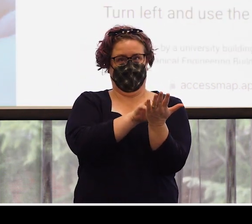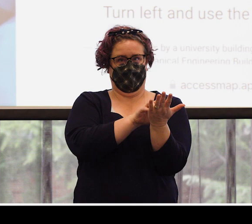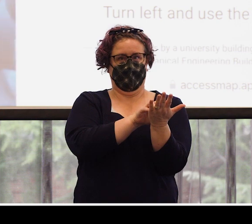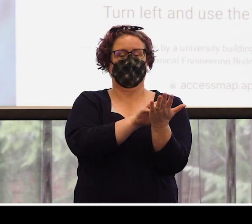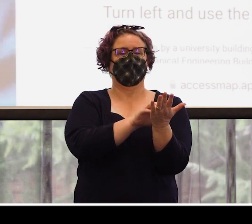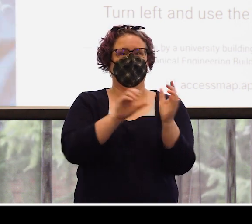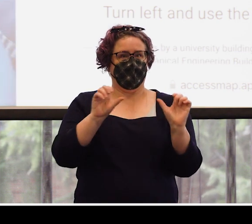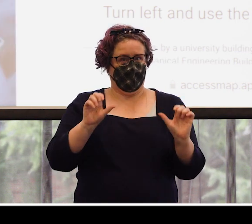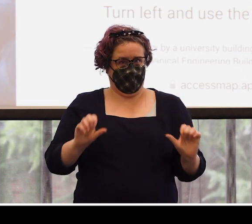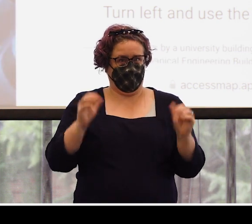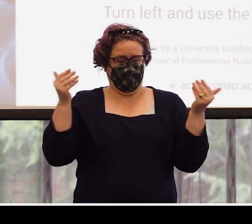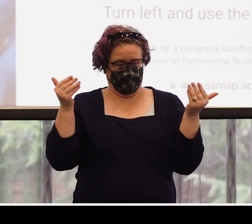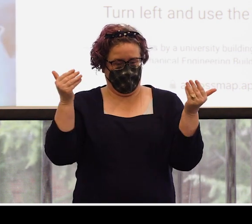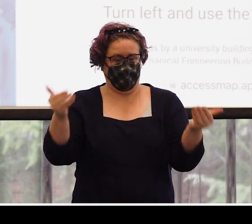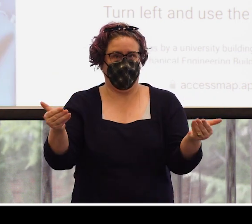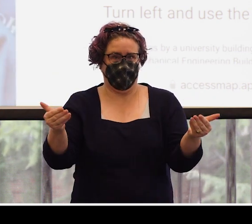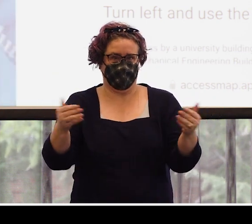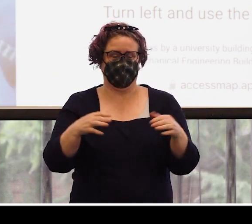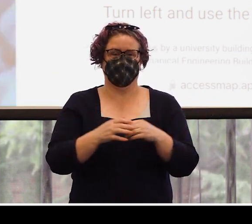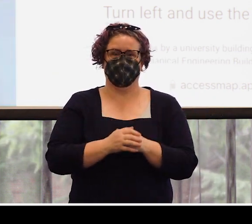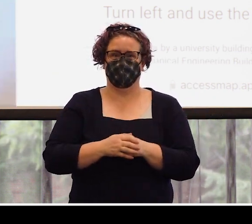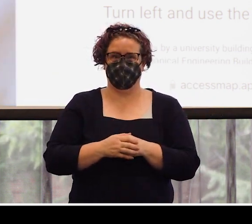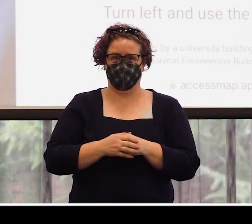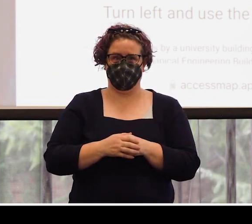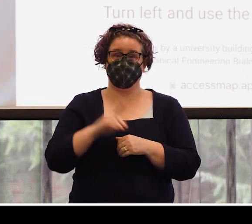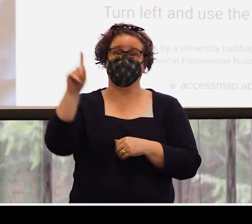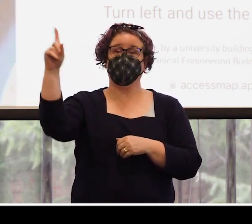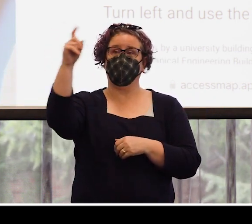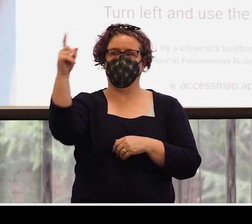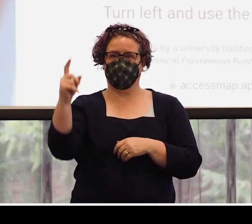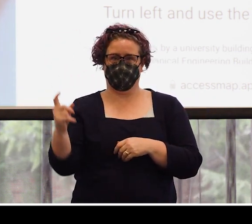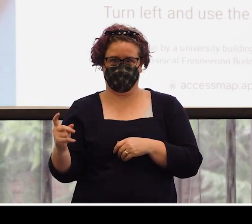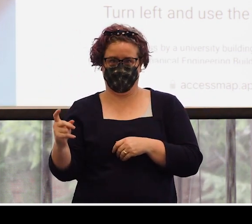go ahead and follow the path. Heading level 2.